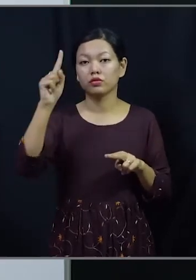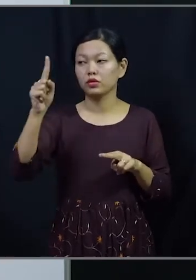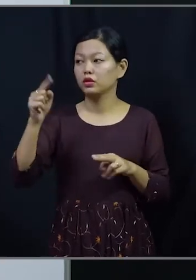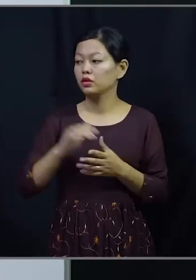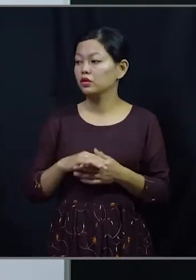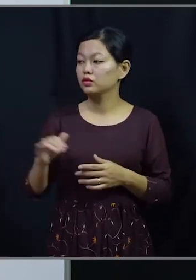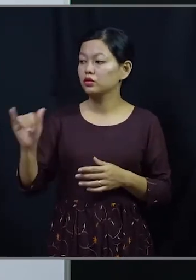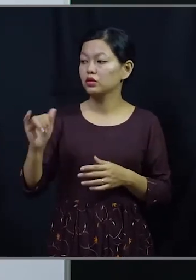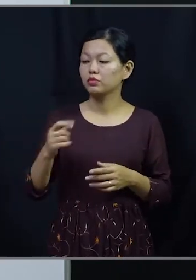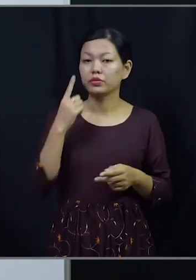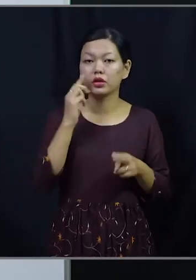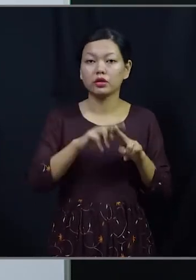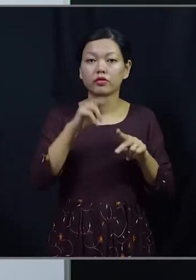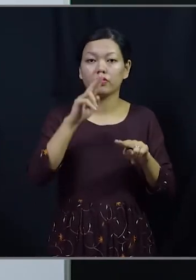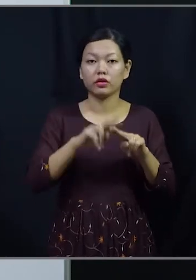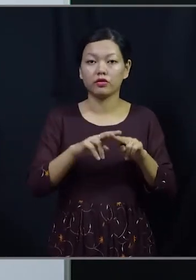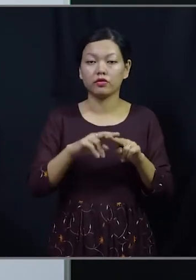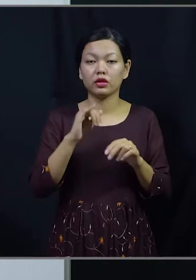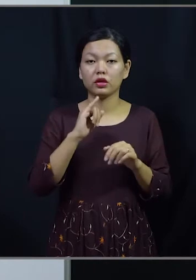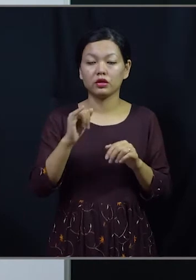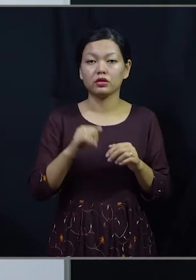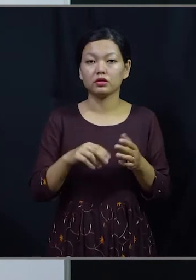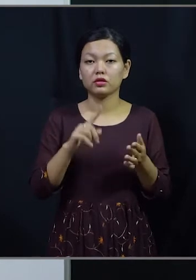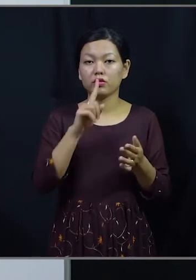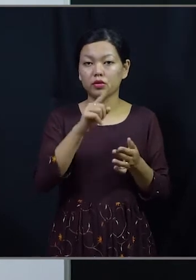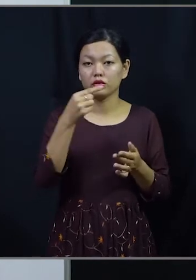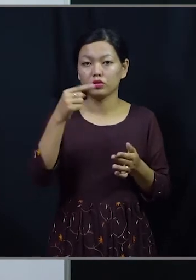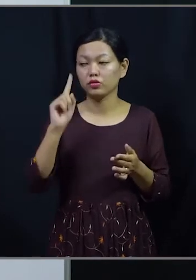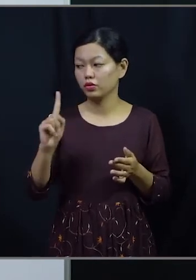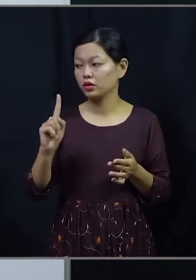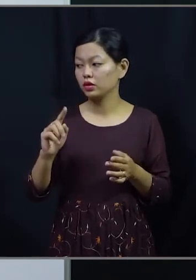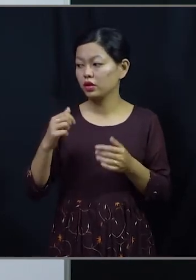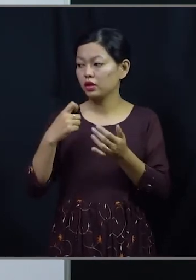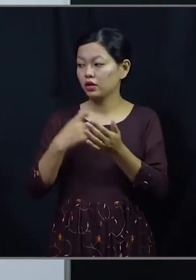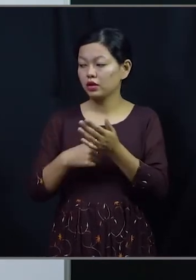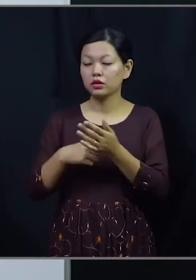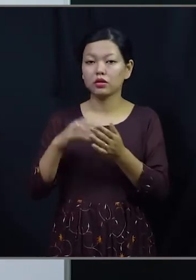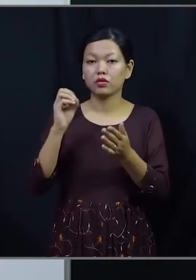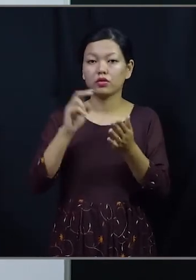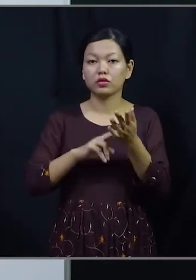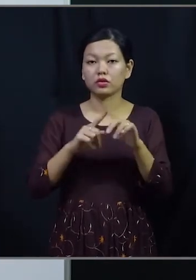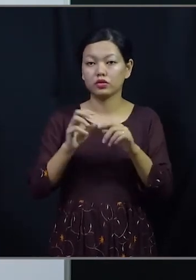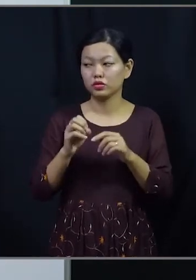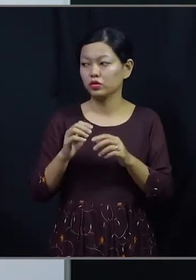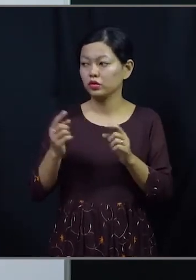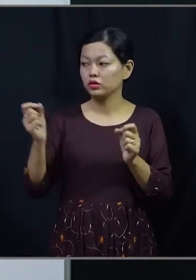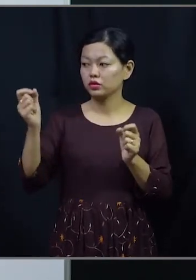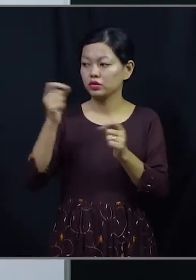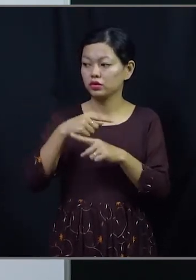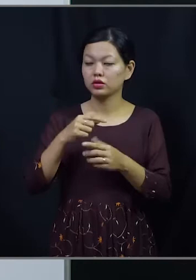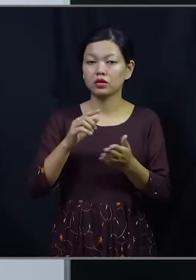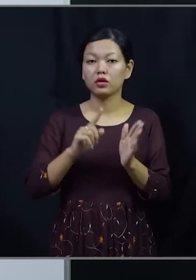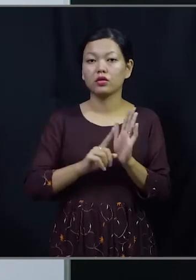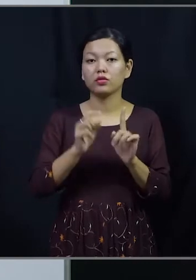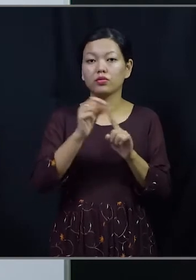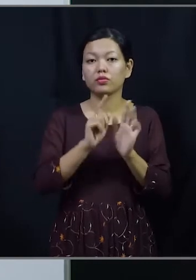if F is 1 to 1 and on to. Okay, either by this or by this we can prove